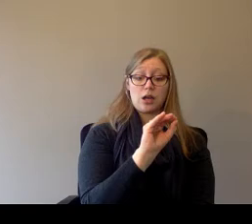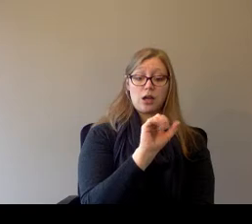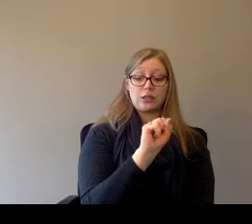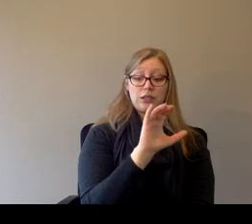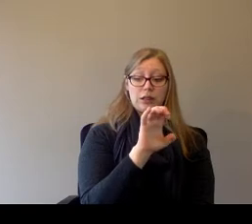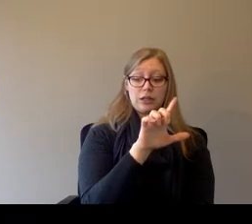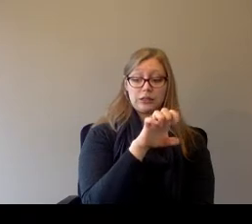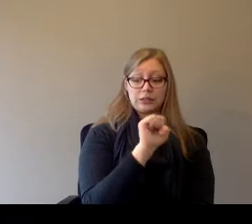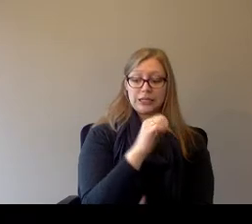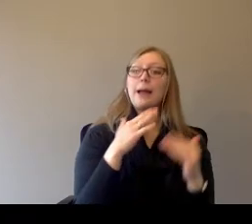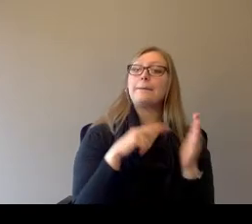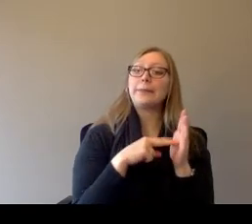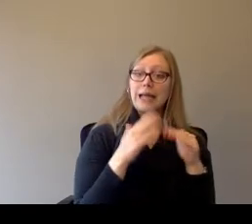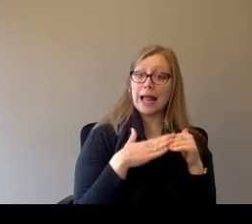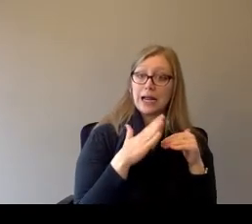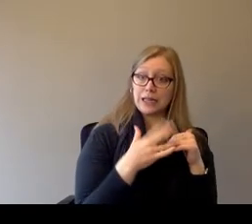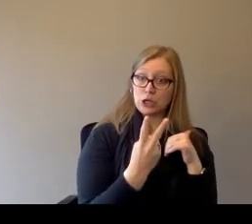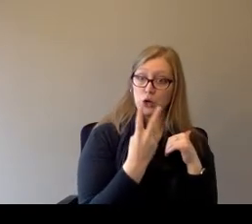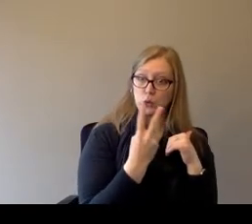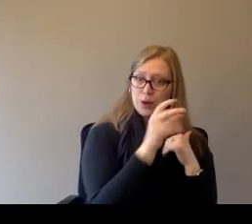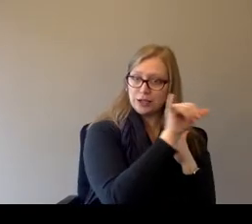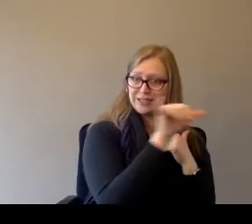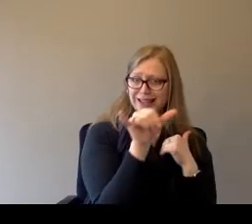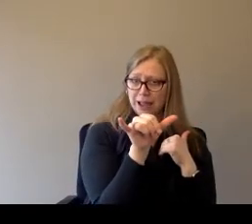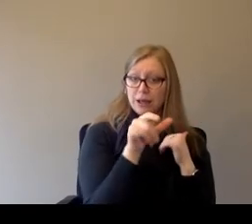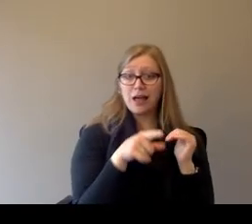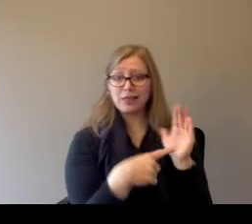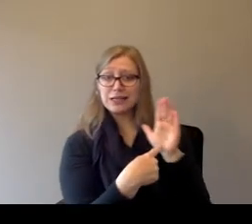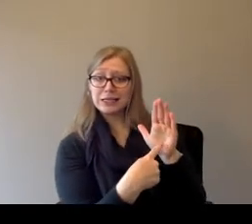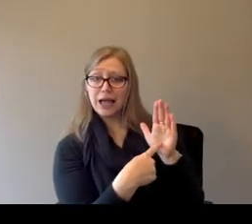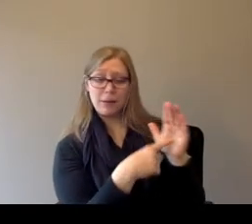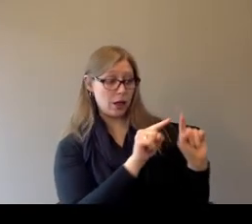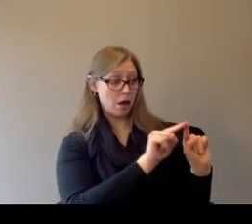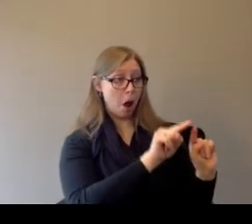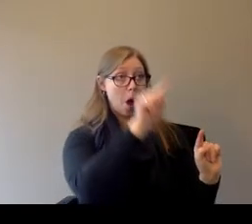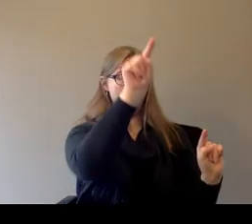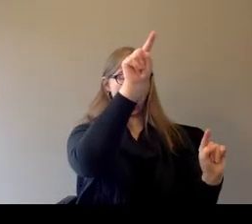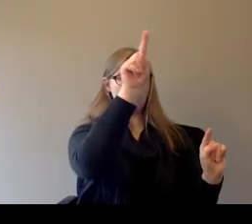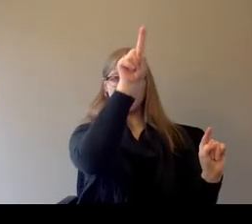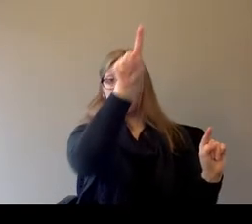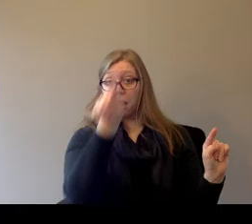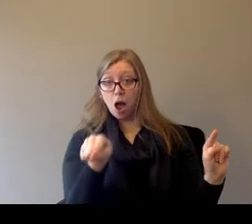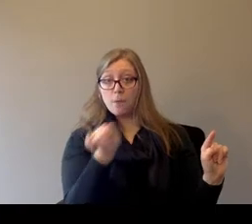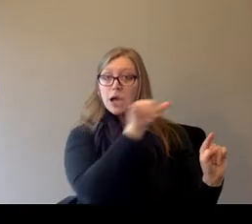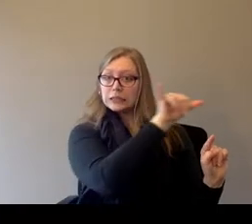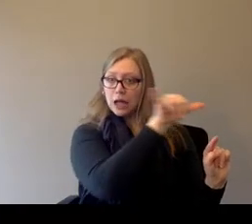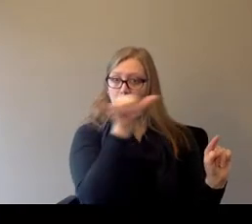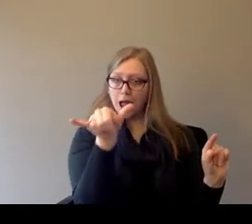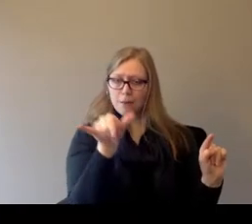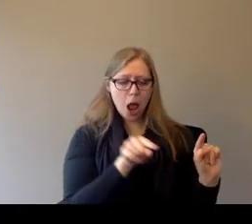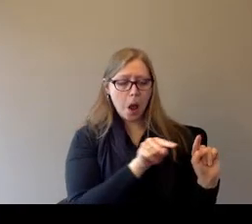this example, there are two sides that are the same length, and the third side looks to be shorter.